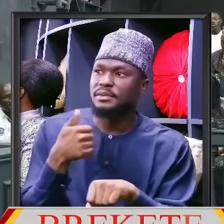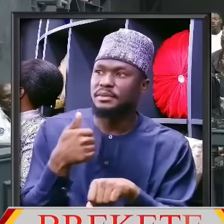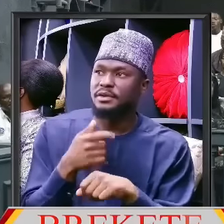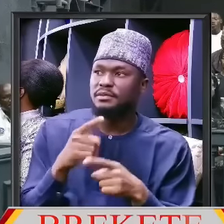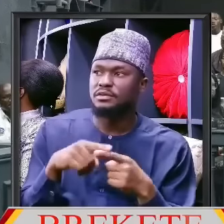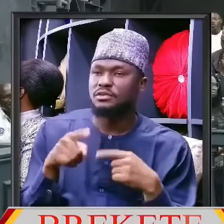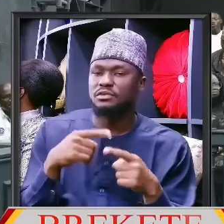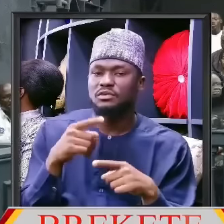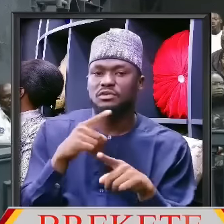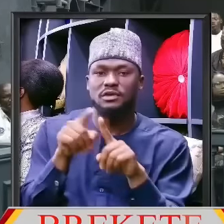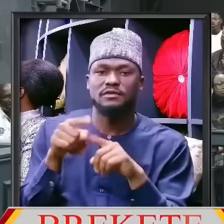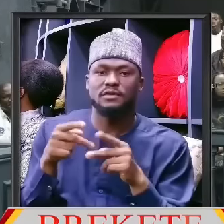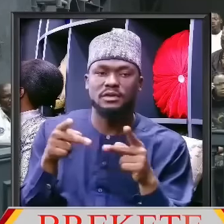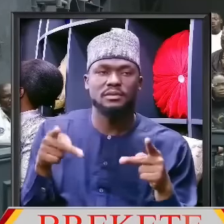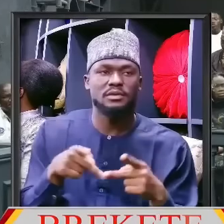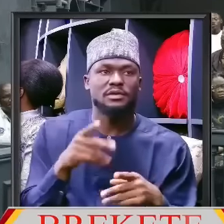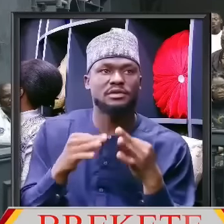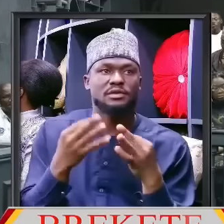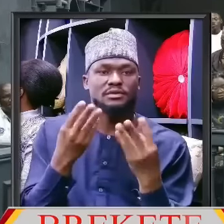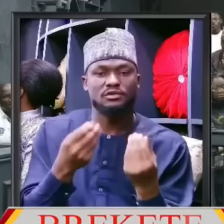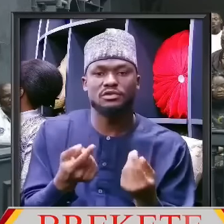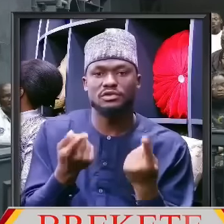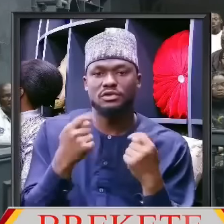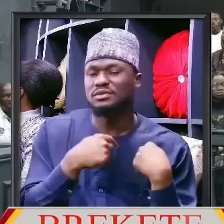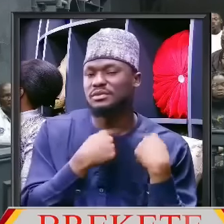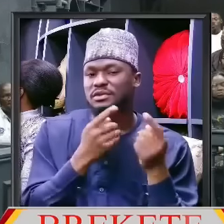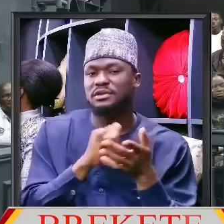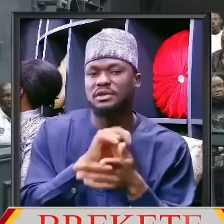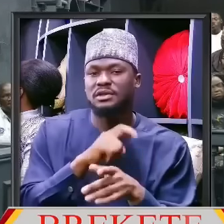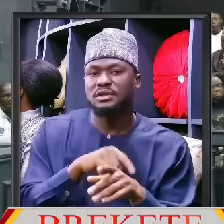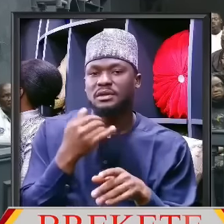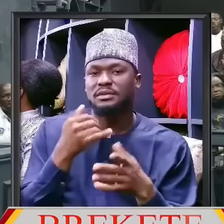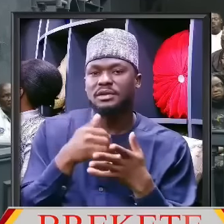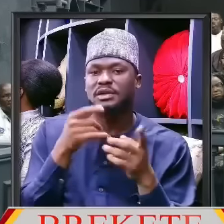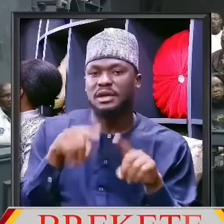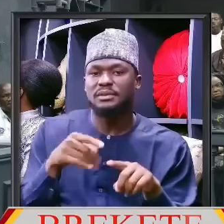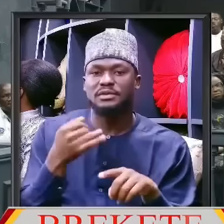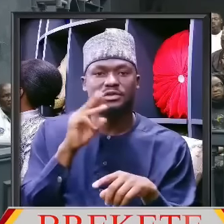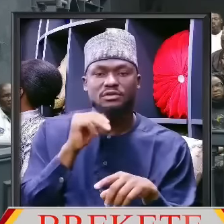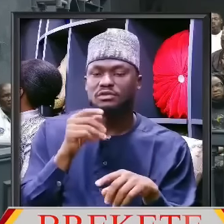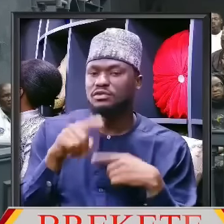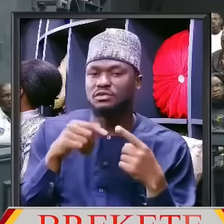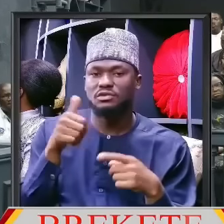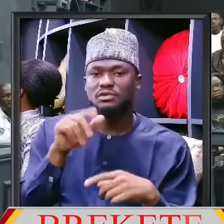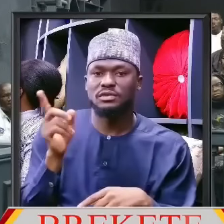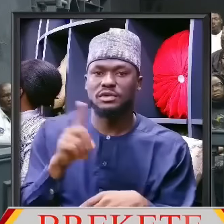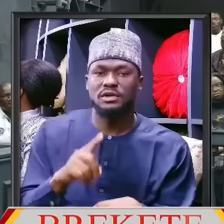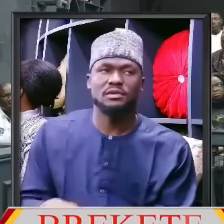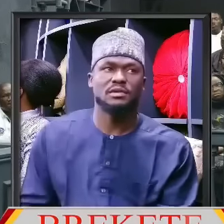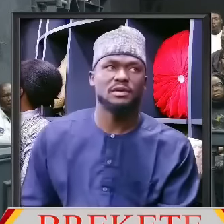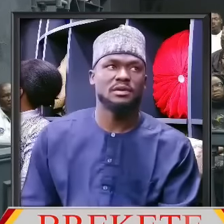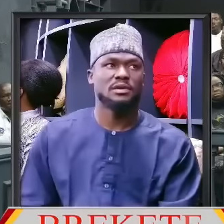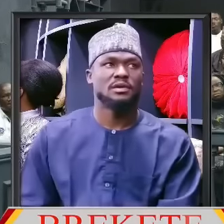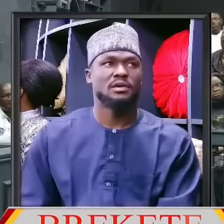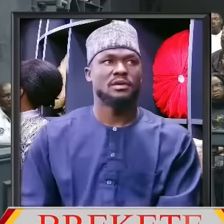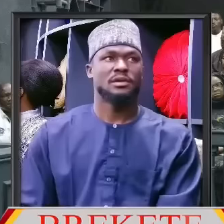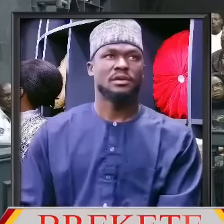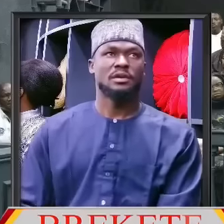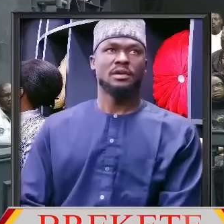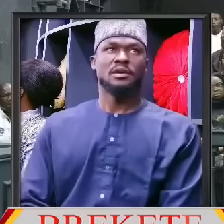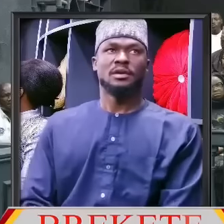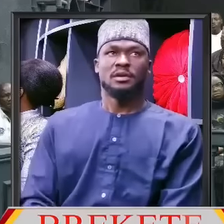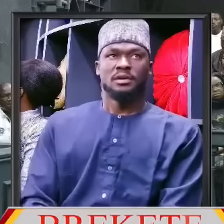They go here, they go there. If solution come, since that time, where then they go? I no sure say they go. No be say any